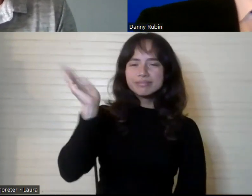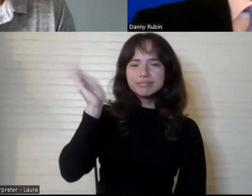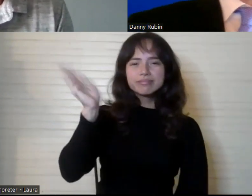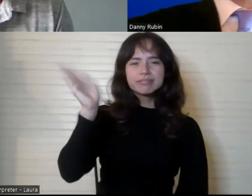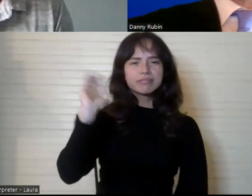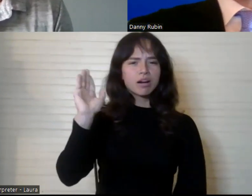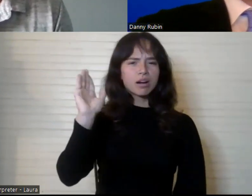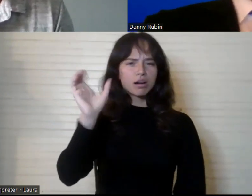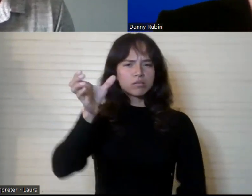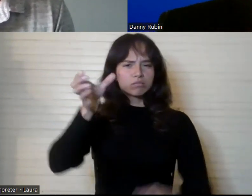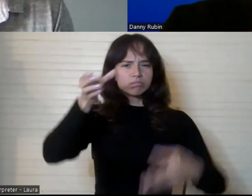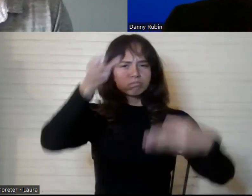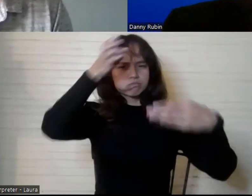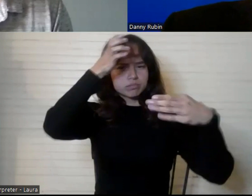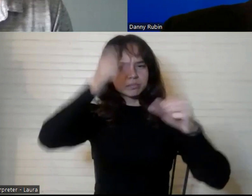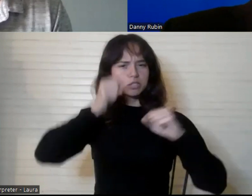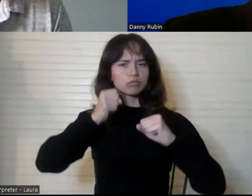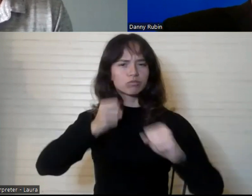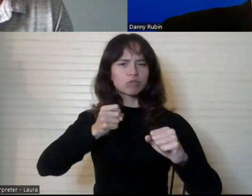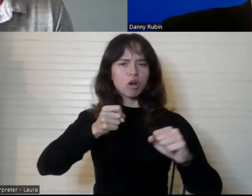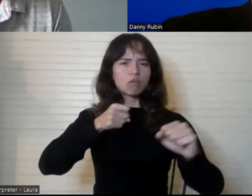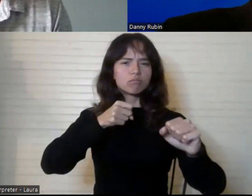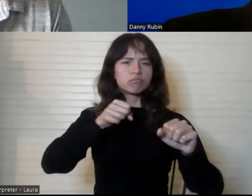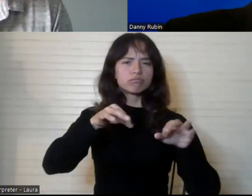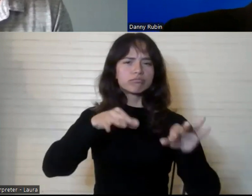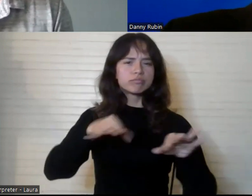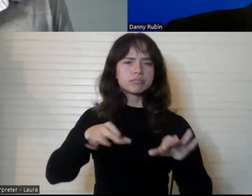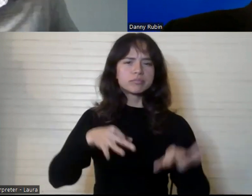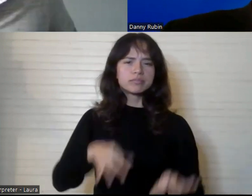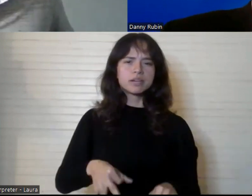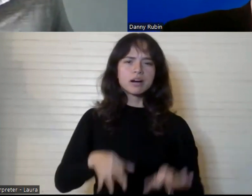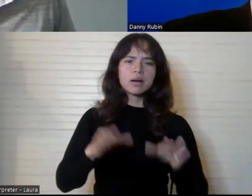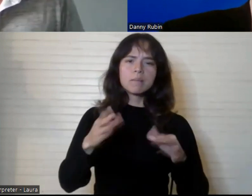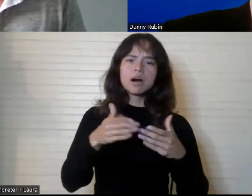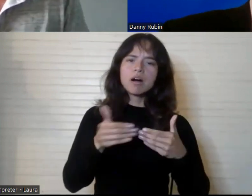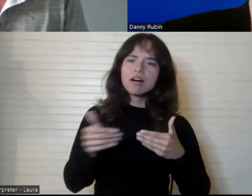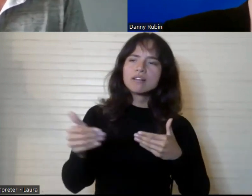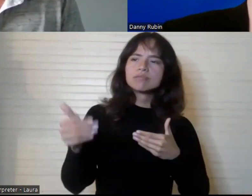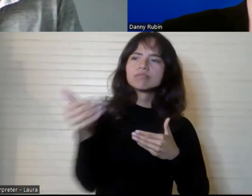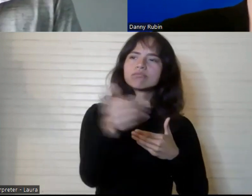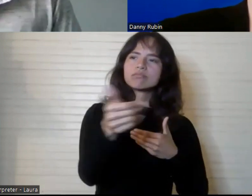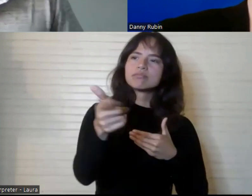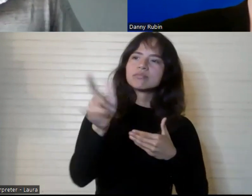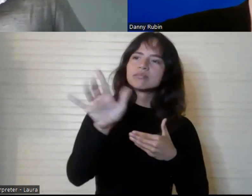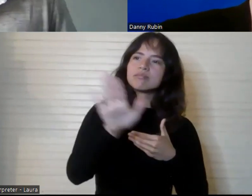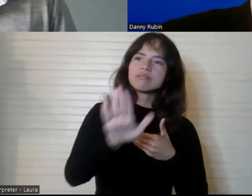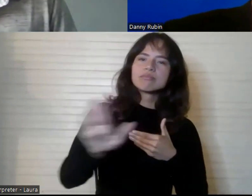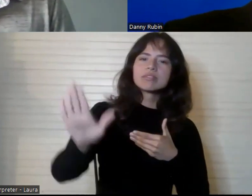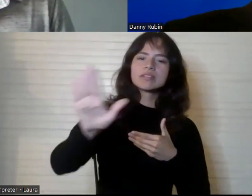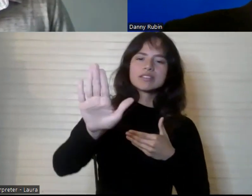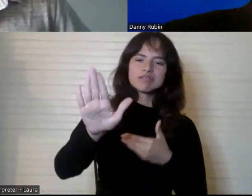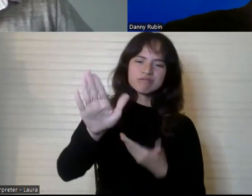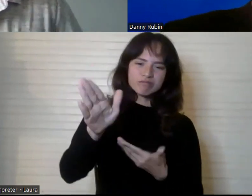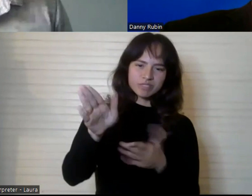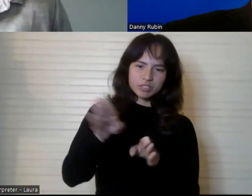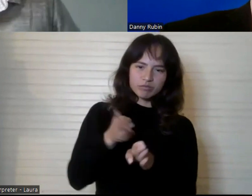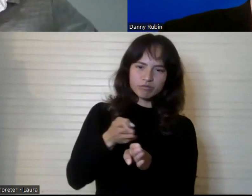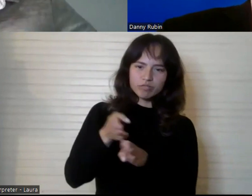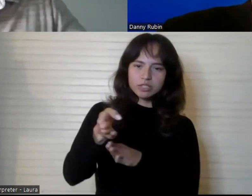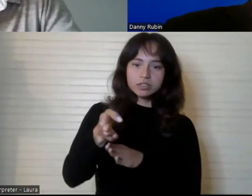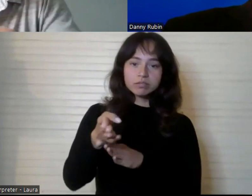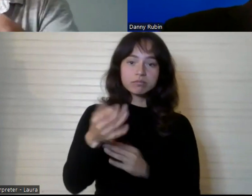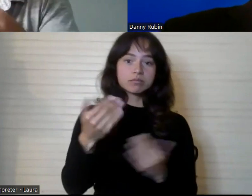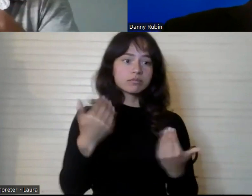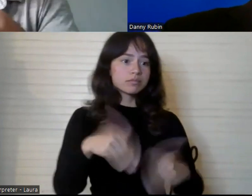students about their future career plans. Thank you, Don. And wow, 130 people. I didn't even realize it had gotten to that. That is a lot of